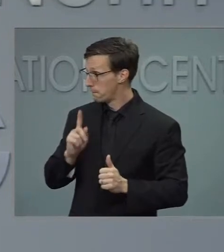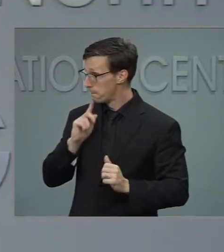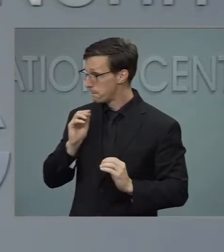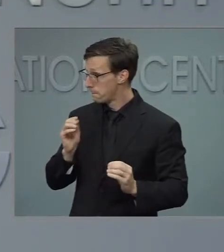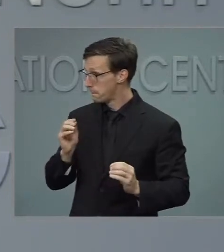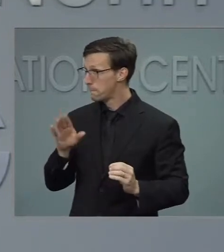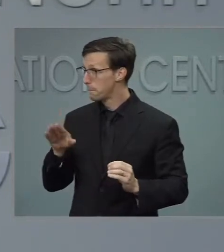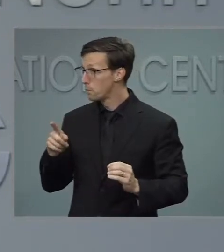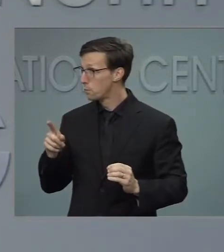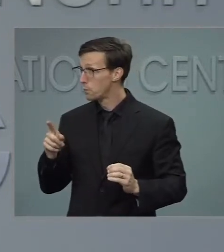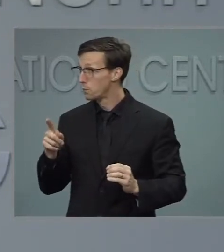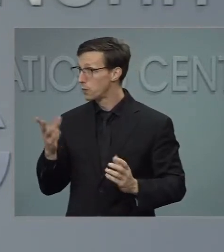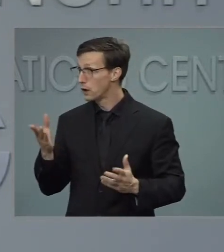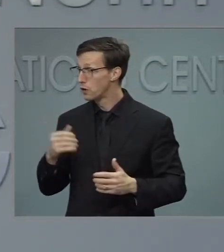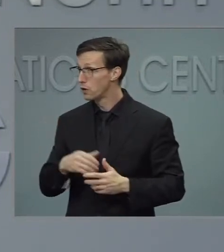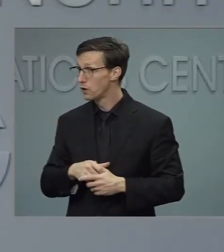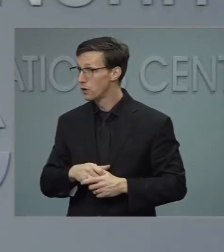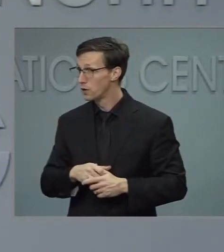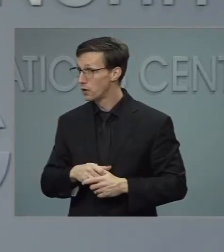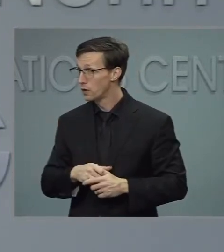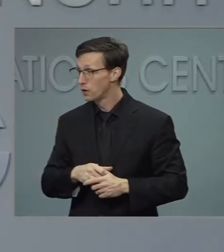You there, David?